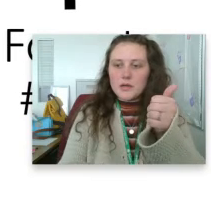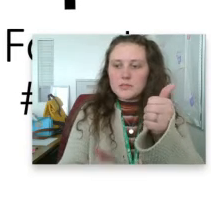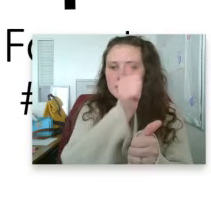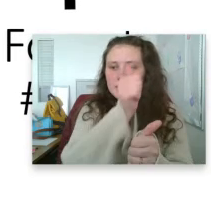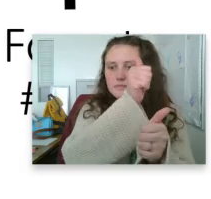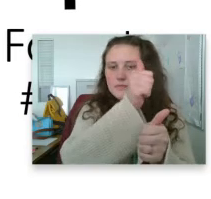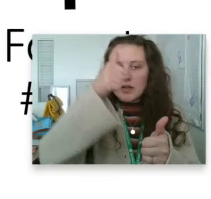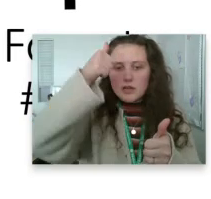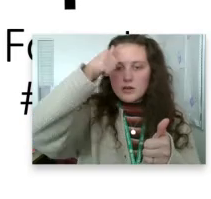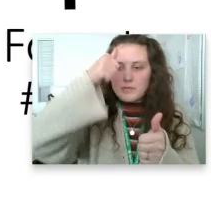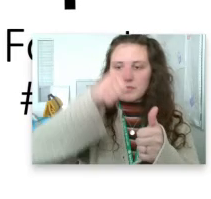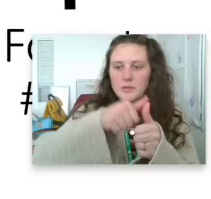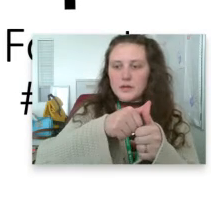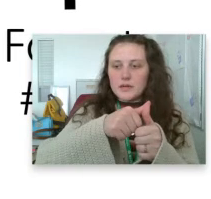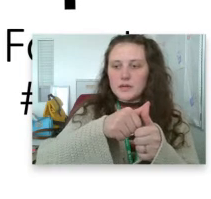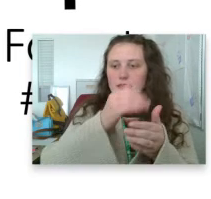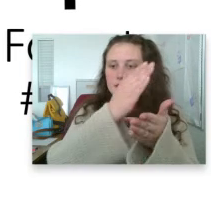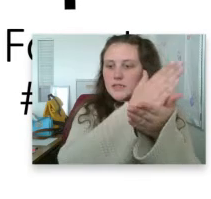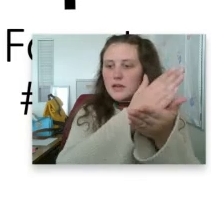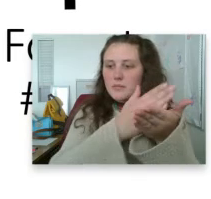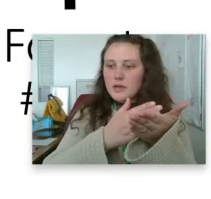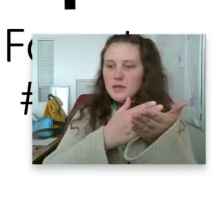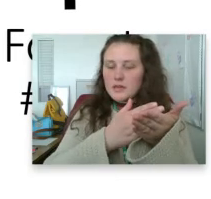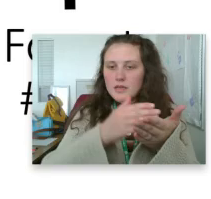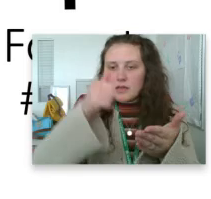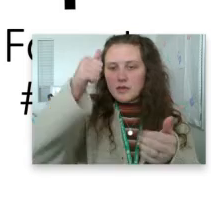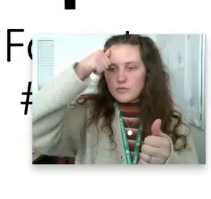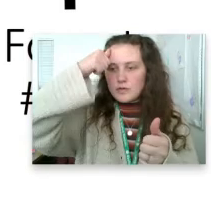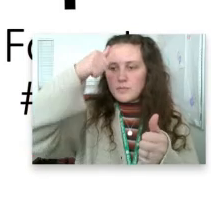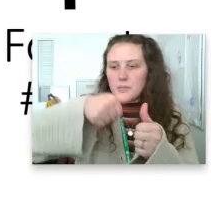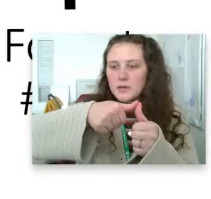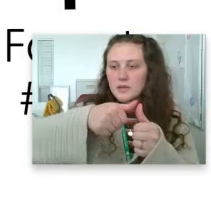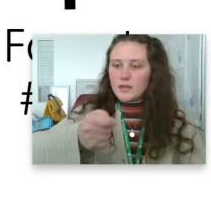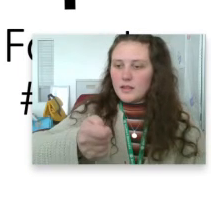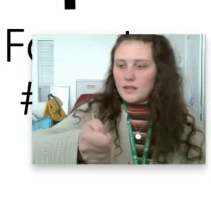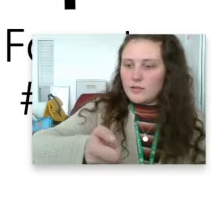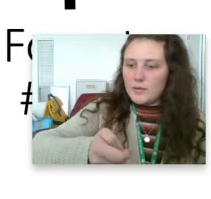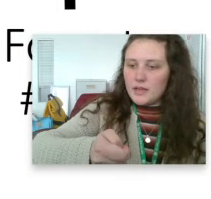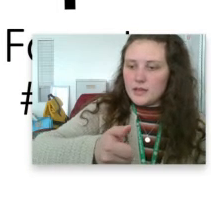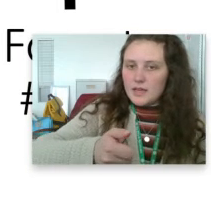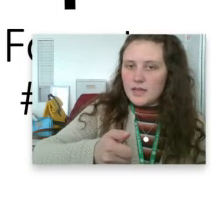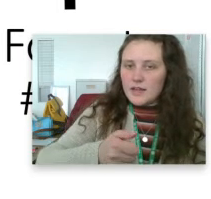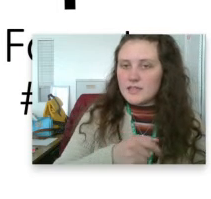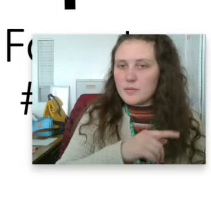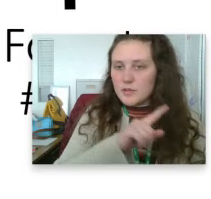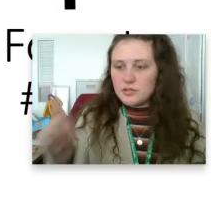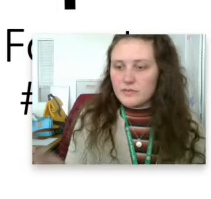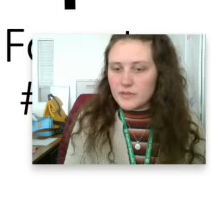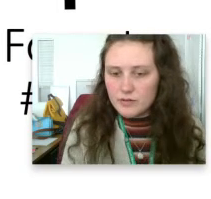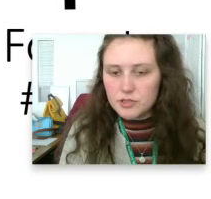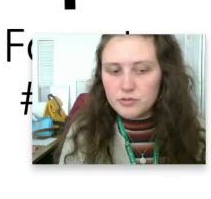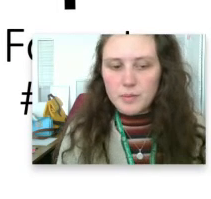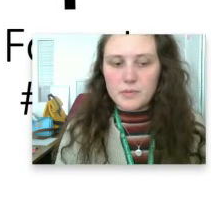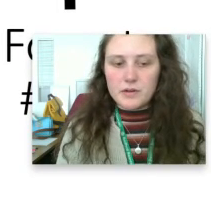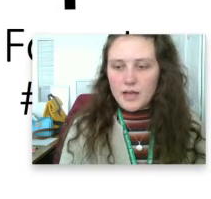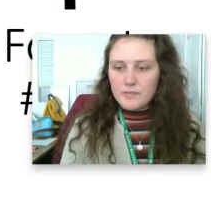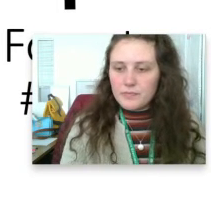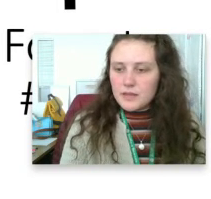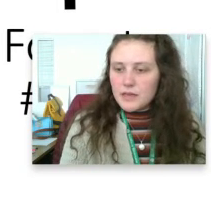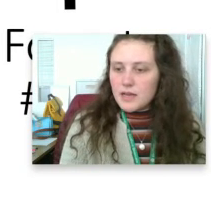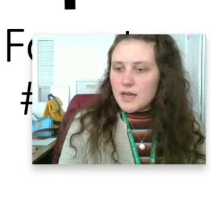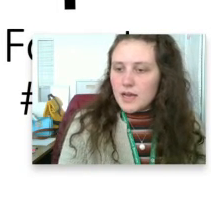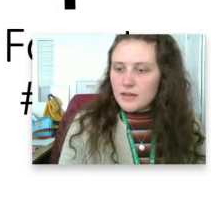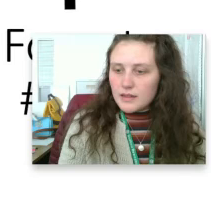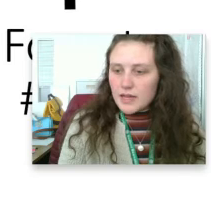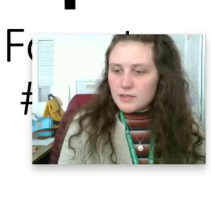remember most, remember some, remember little bit. And that's how much of a language you remember,